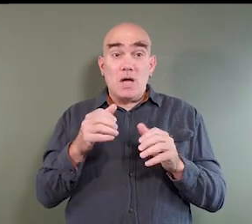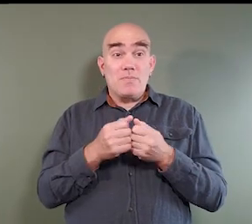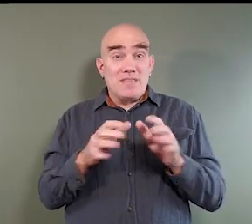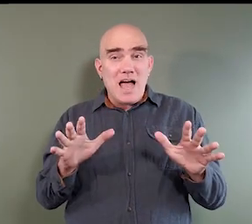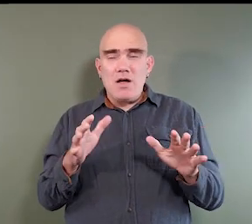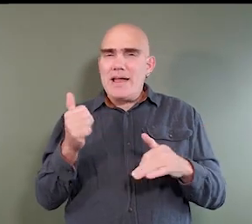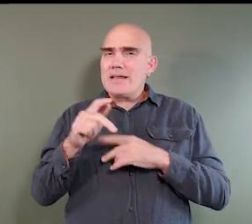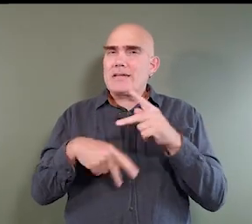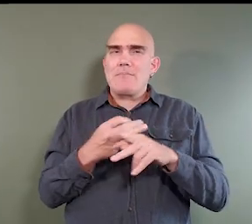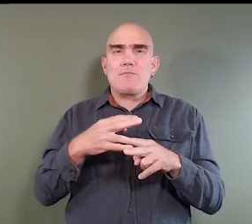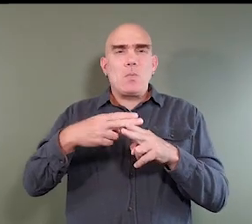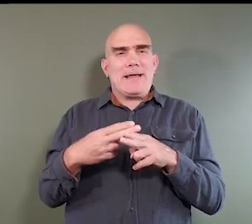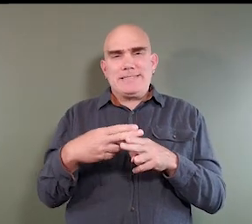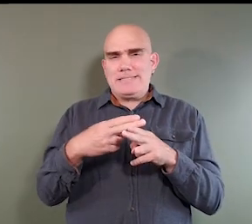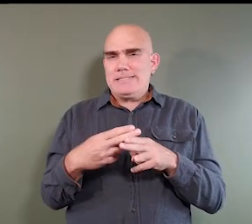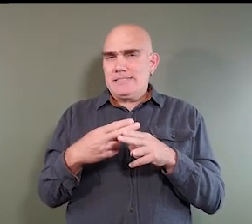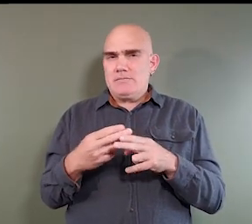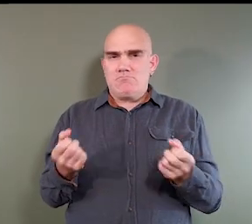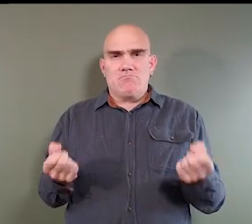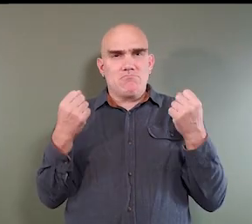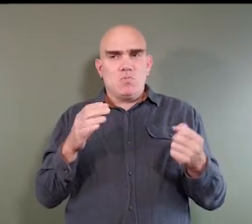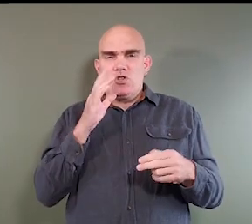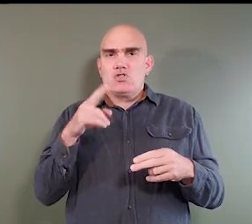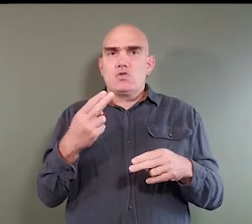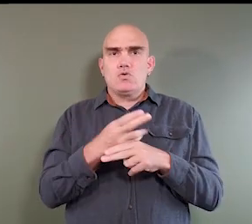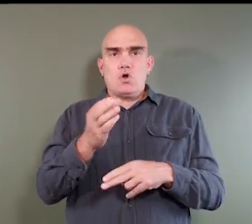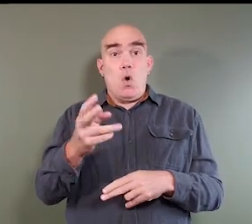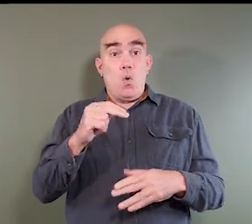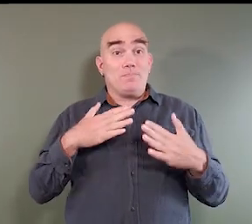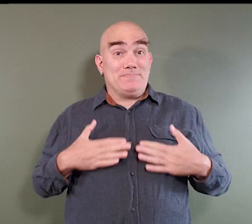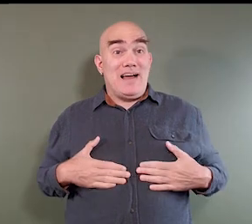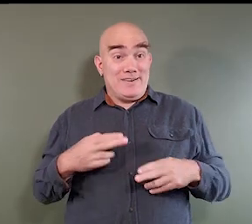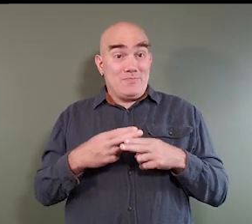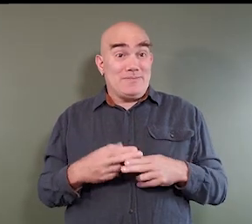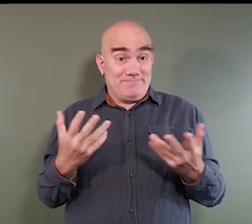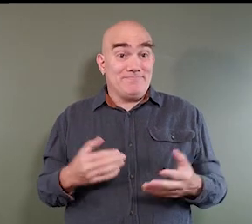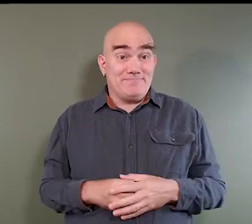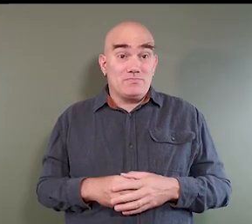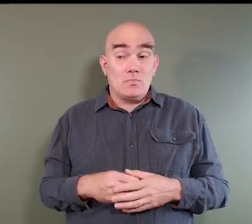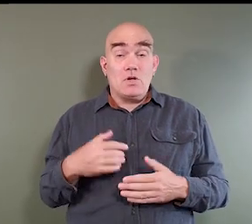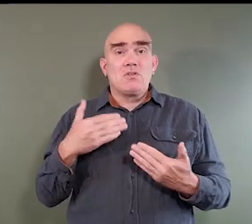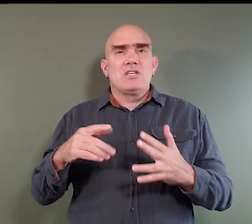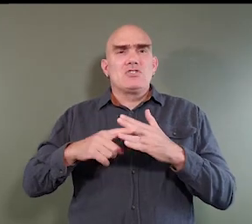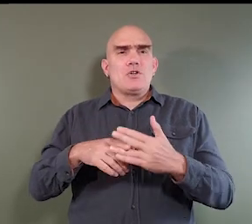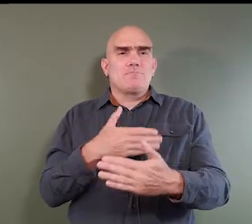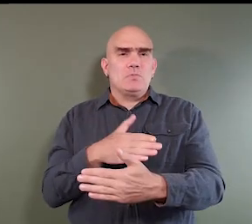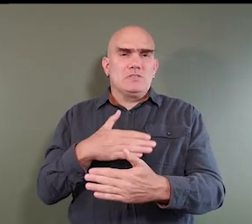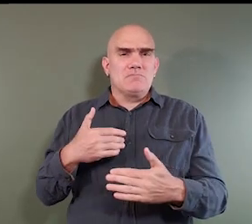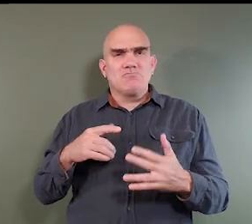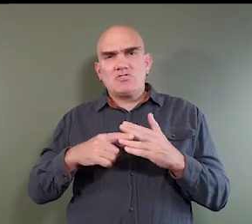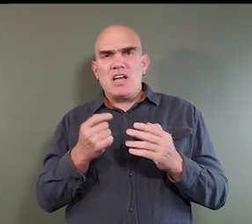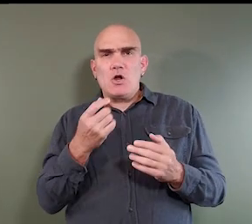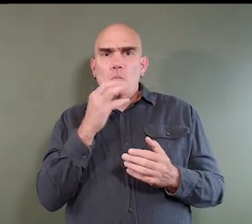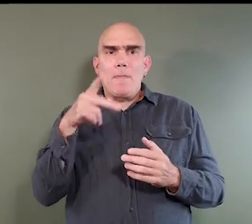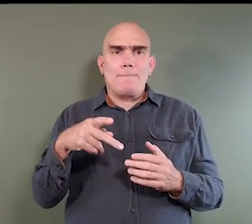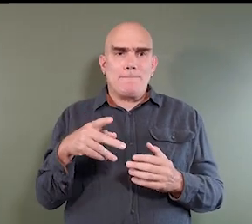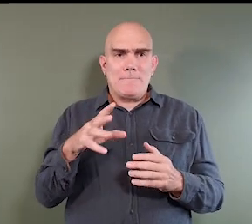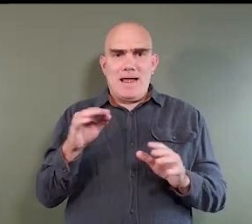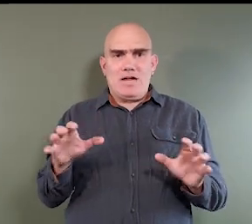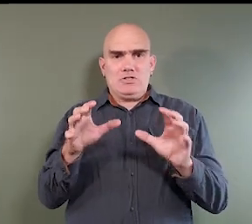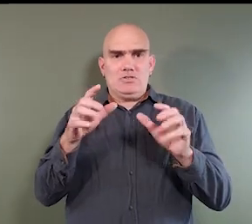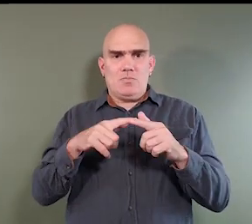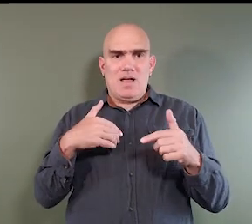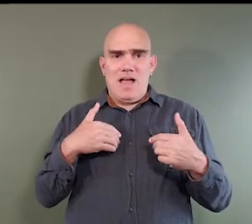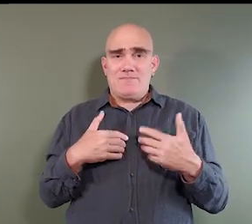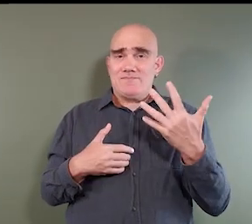any type of weights or anything. We're just going to be using body weight. We'll get the music going, get a little warm up and action, and